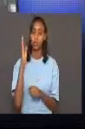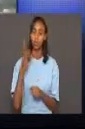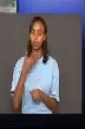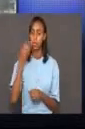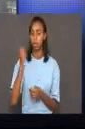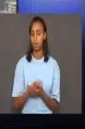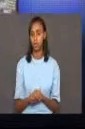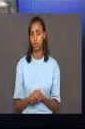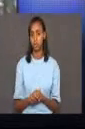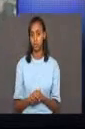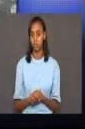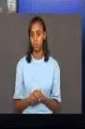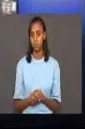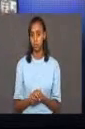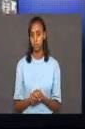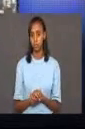will be better.